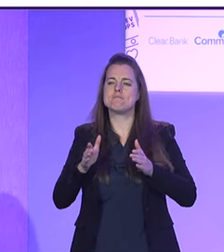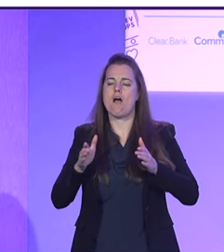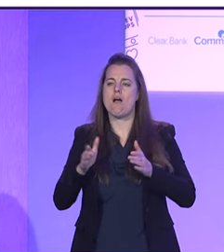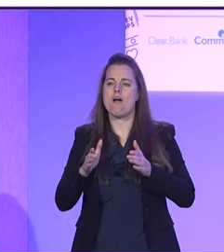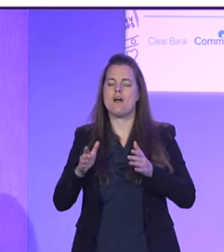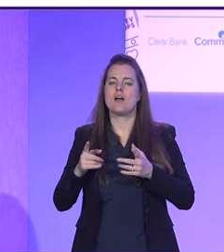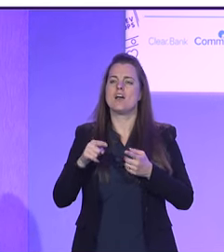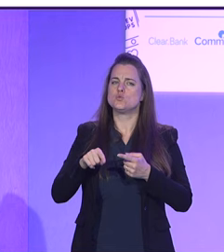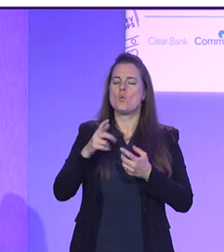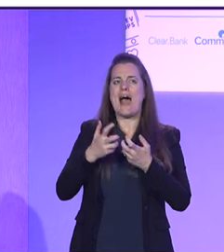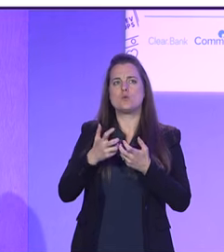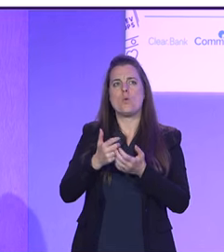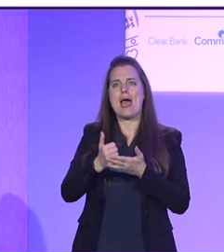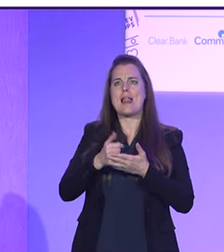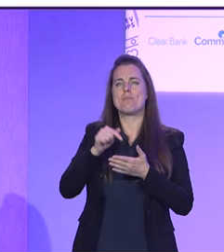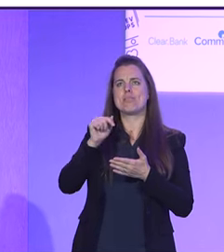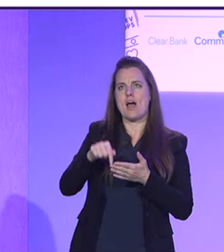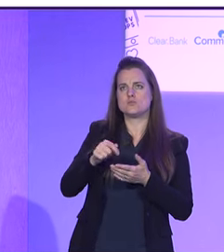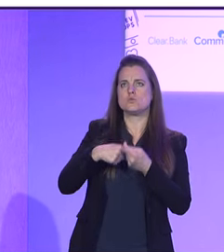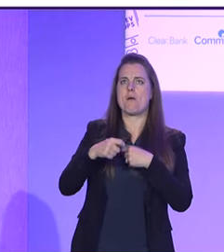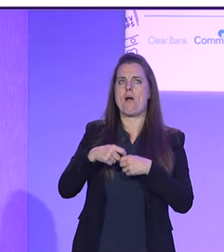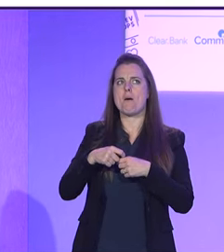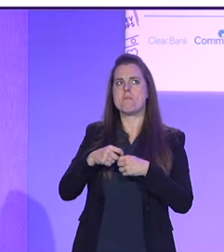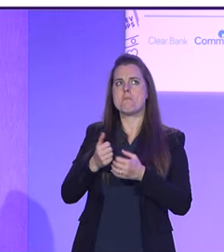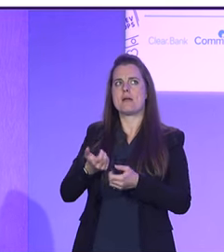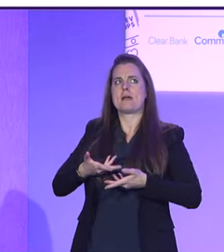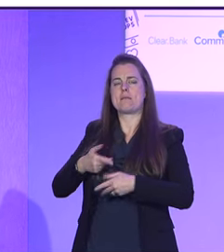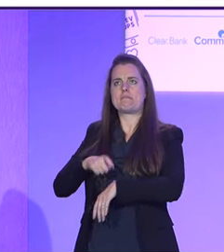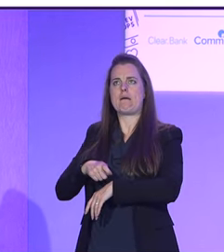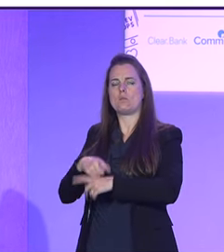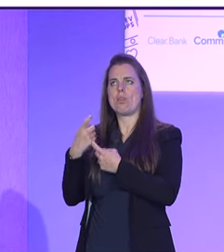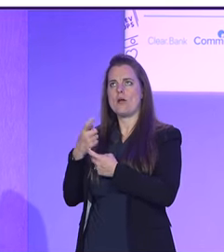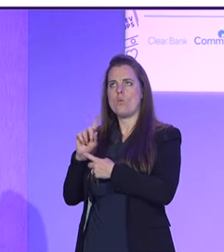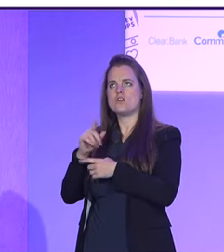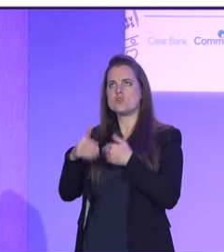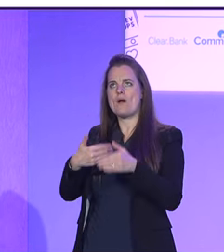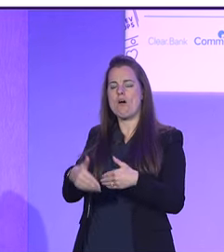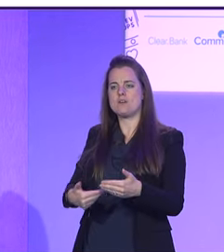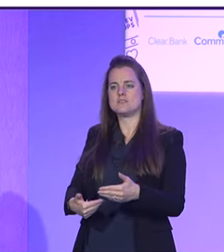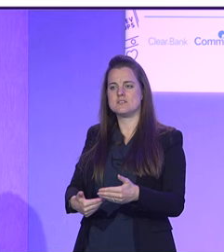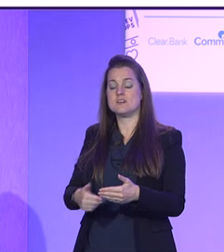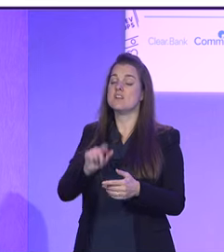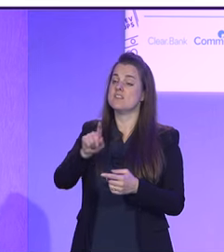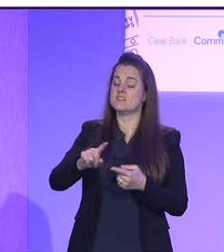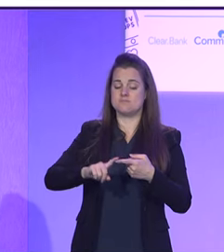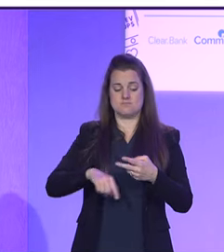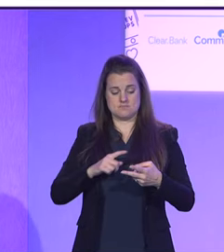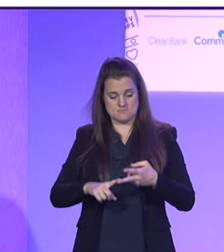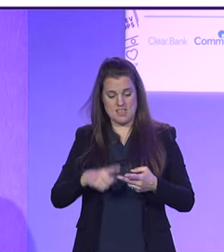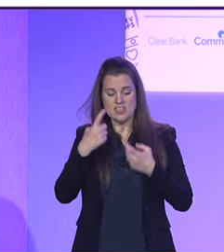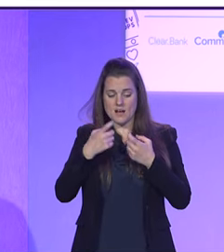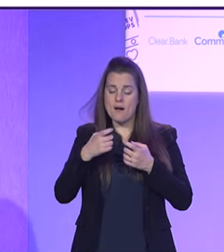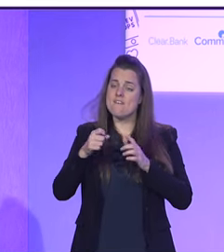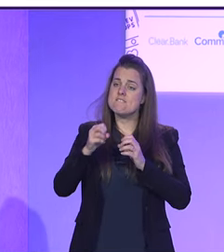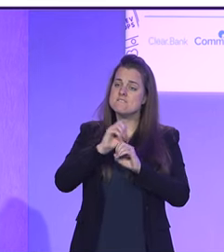going on? And then utilize the feedback systems and feedback policies that exist. They exist in systems anyway.